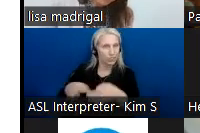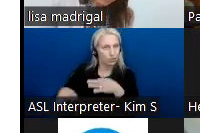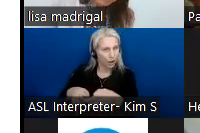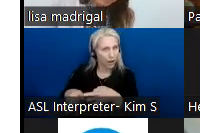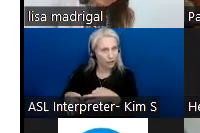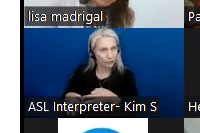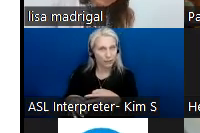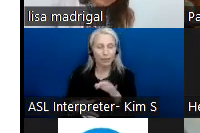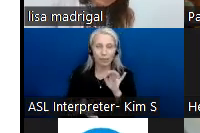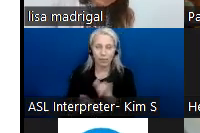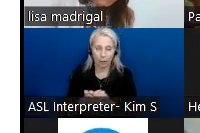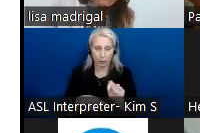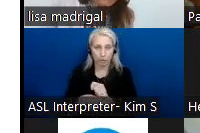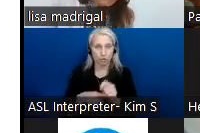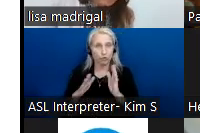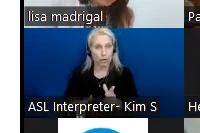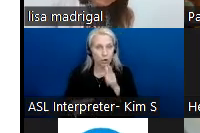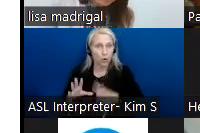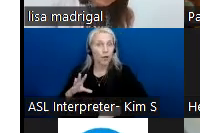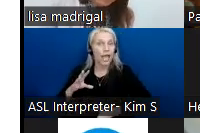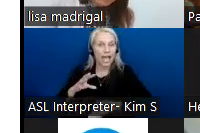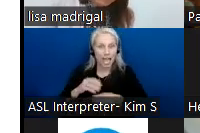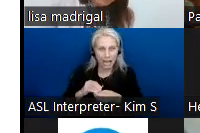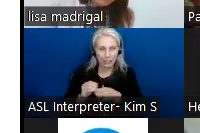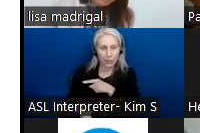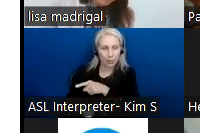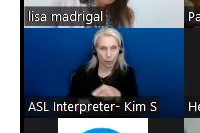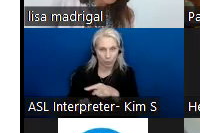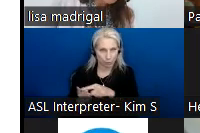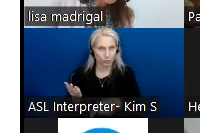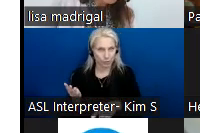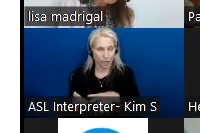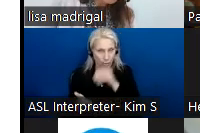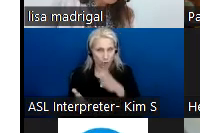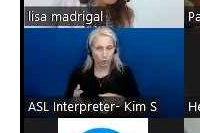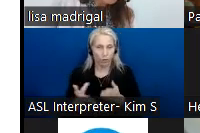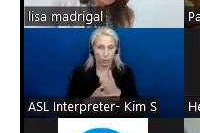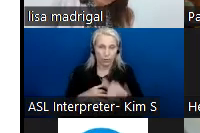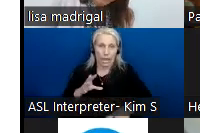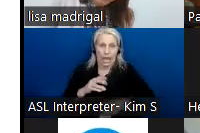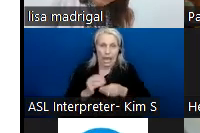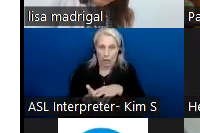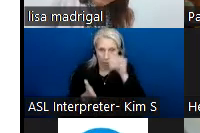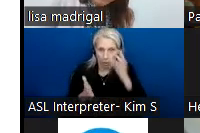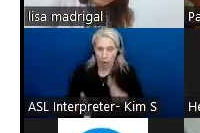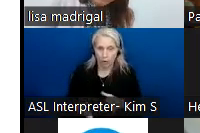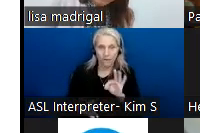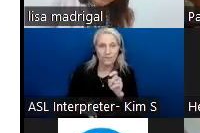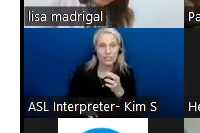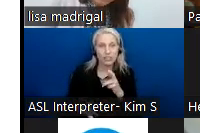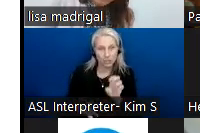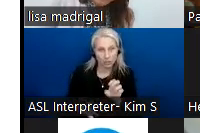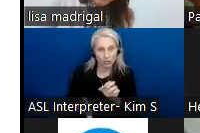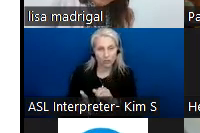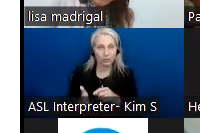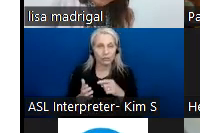it was a trainer that added these learners through this add a learner feature to show that they had done